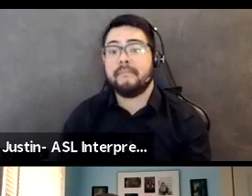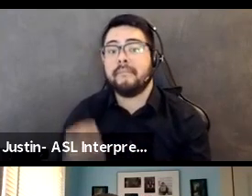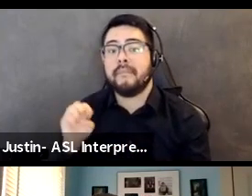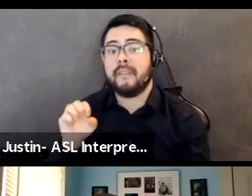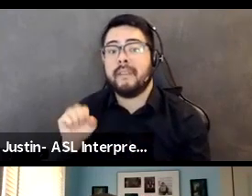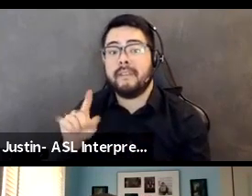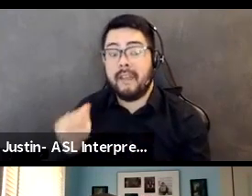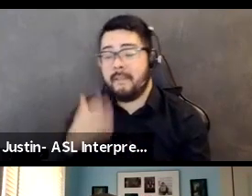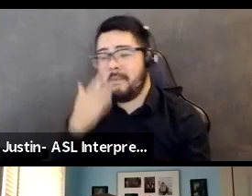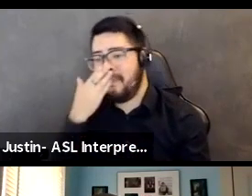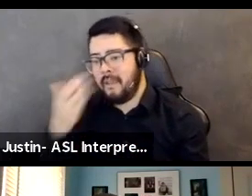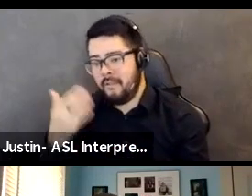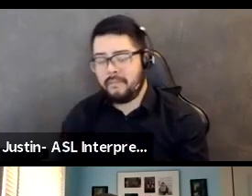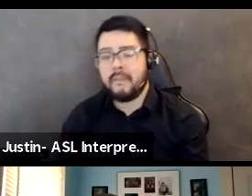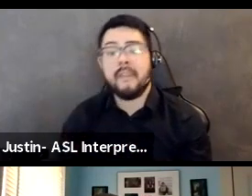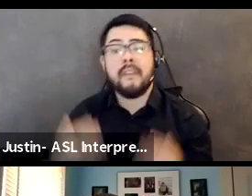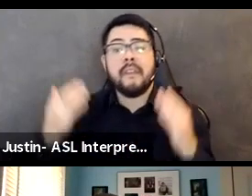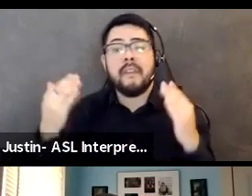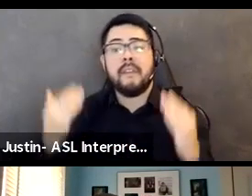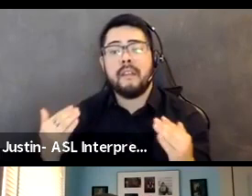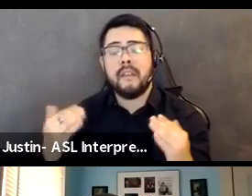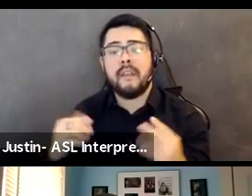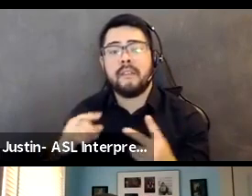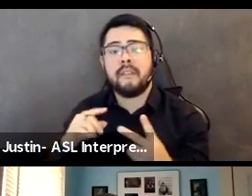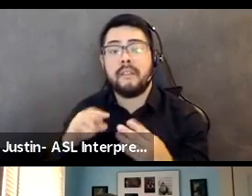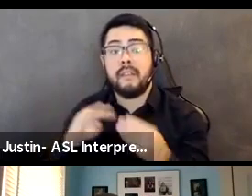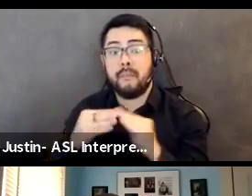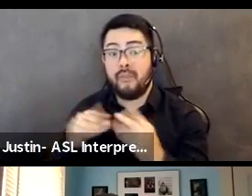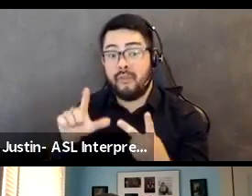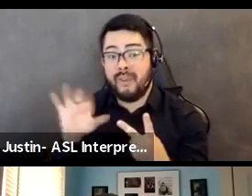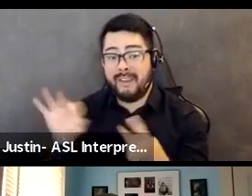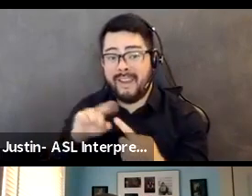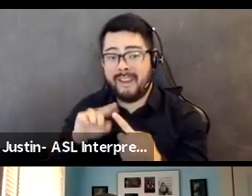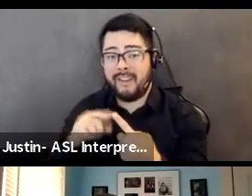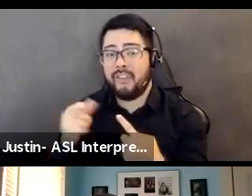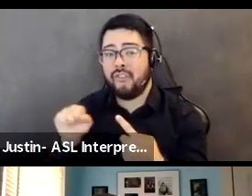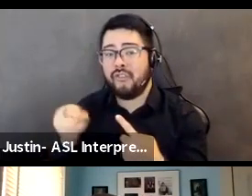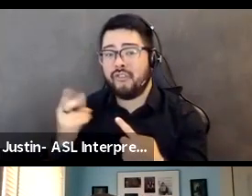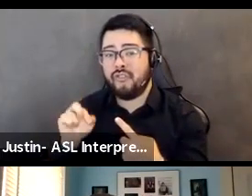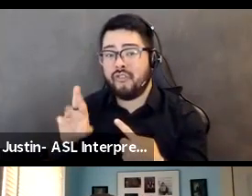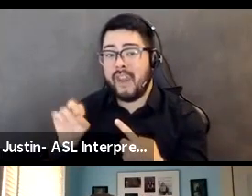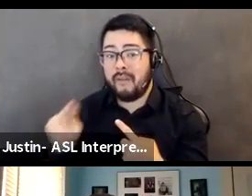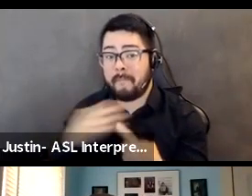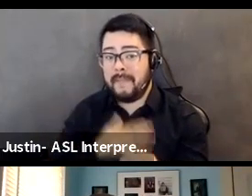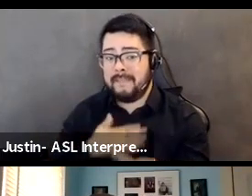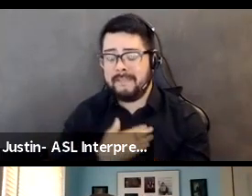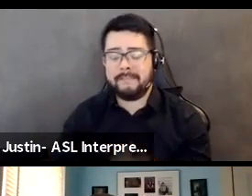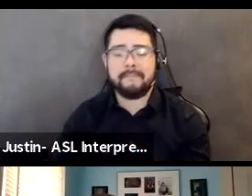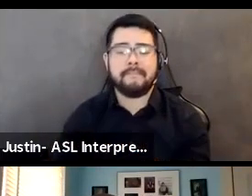garcia our next speaker then is speaker 29 sharon spencer please